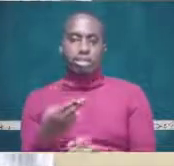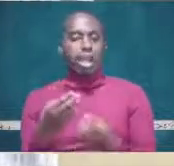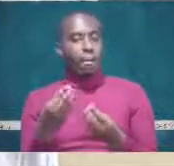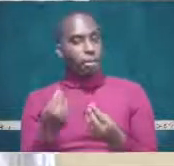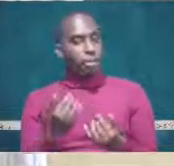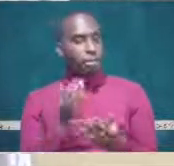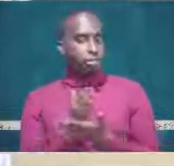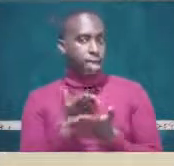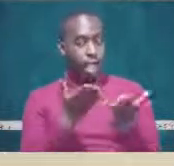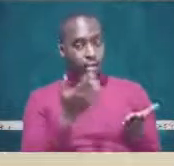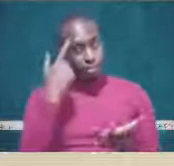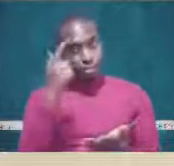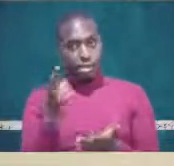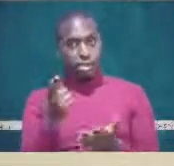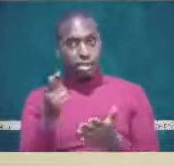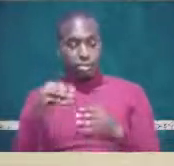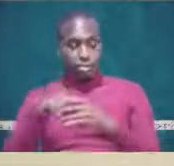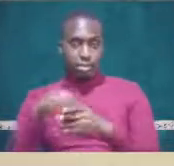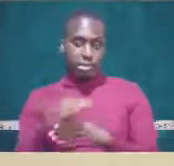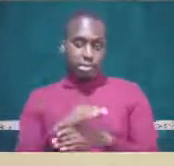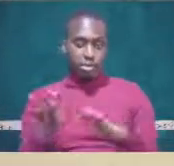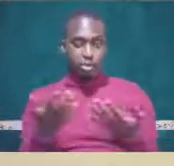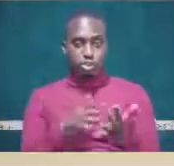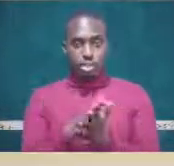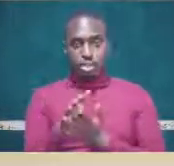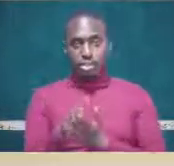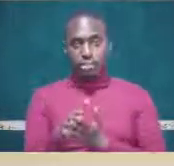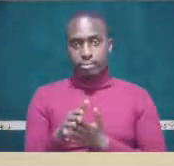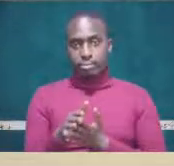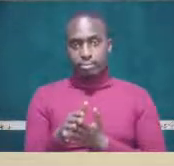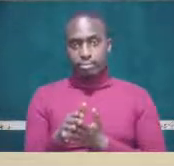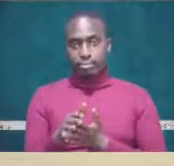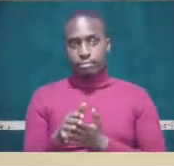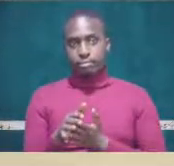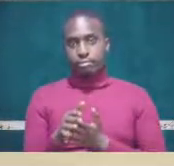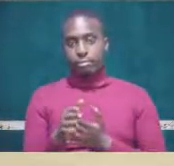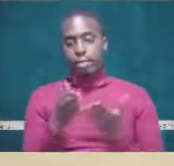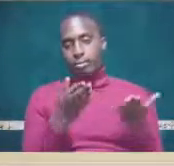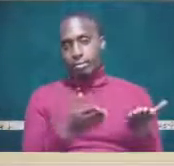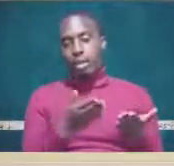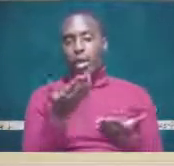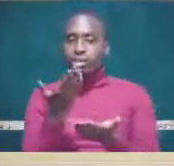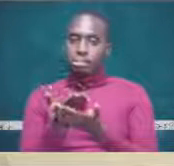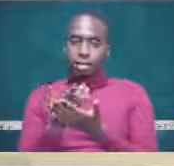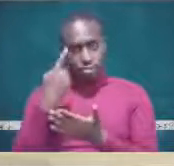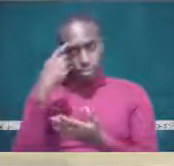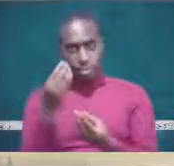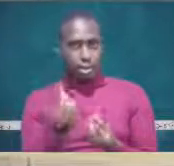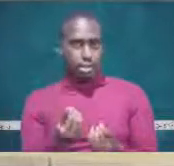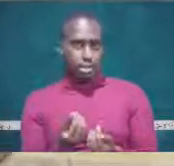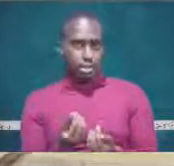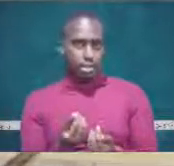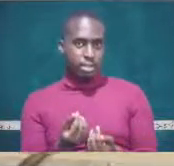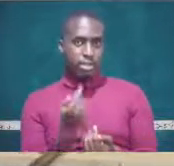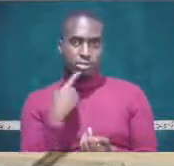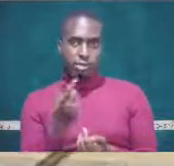money available for investment or spending. Liquidity preference or demand for money. Demand for